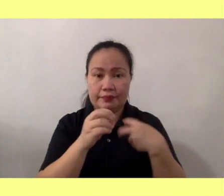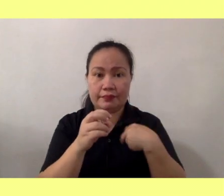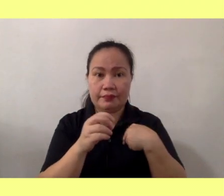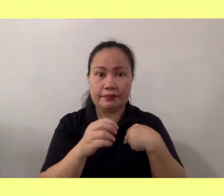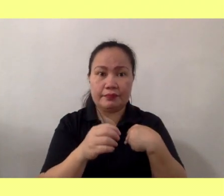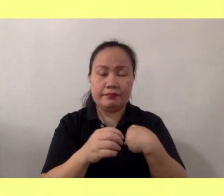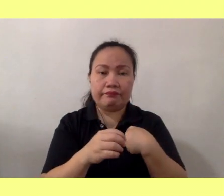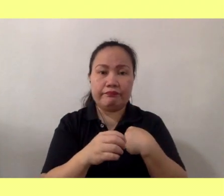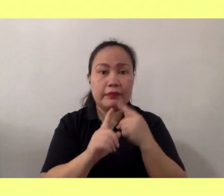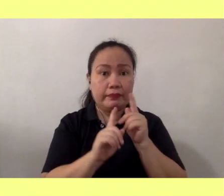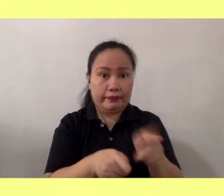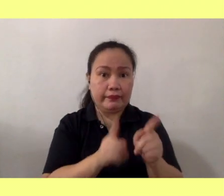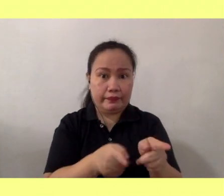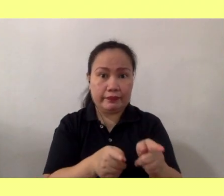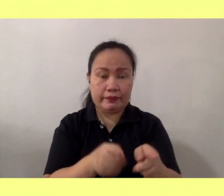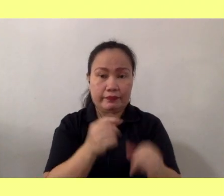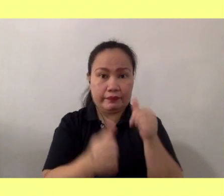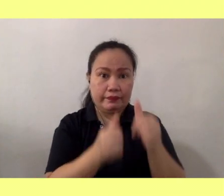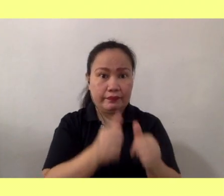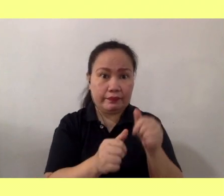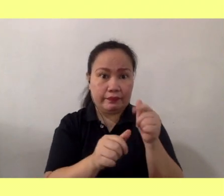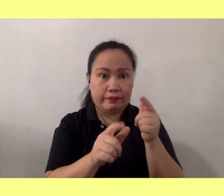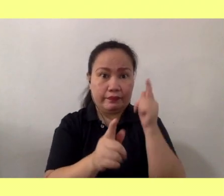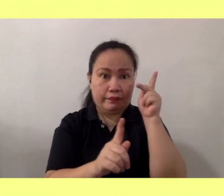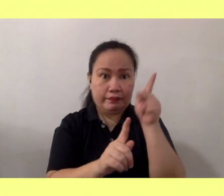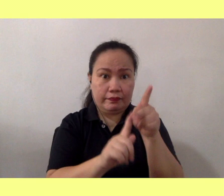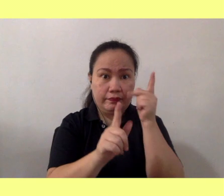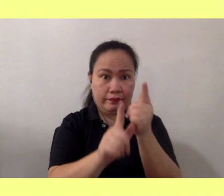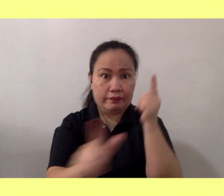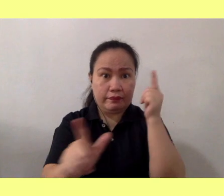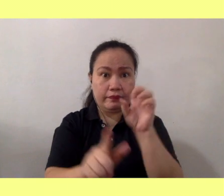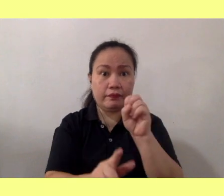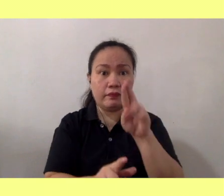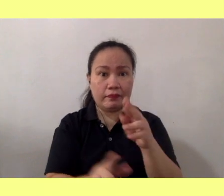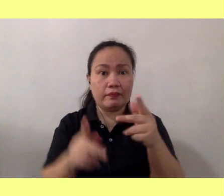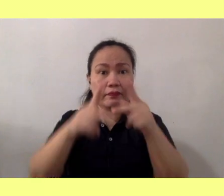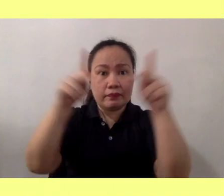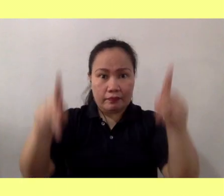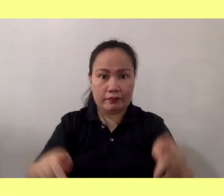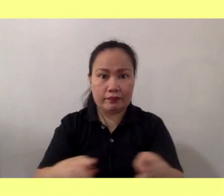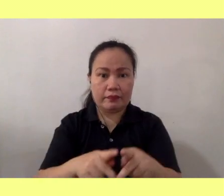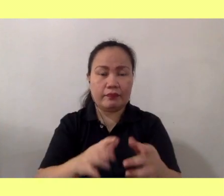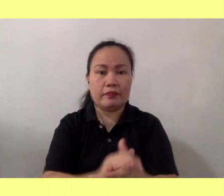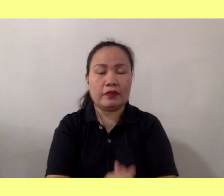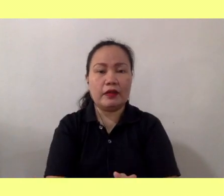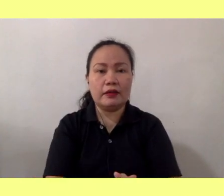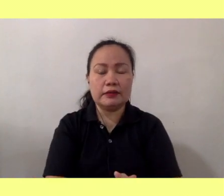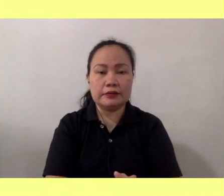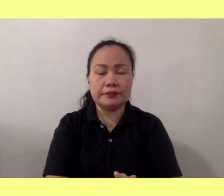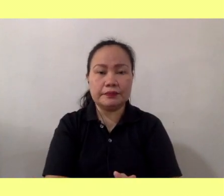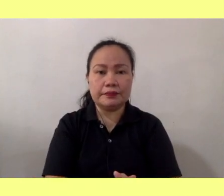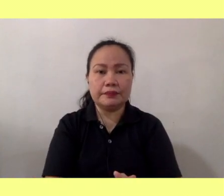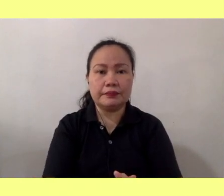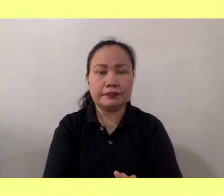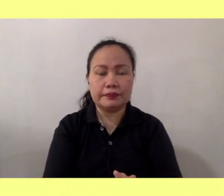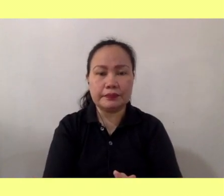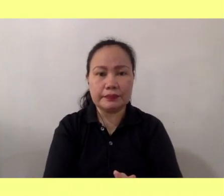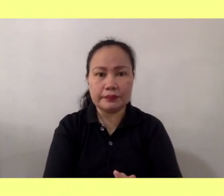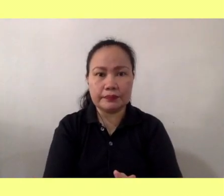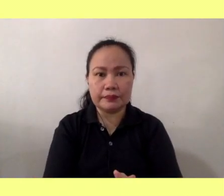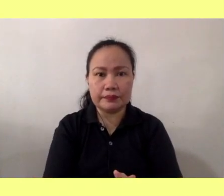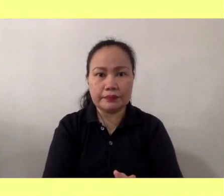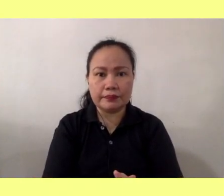yourselves kung naintindihan ng concept ng point, line, and plane when it comes to representation of the